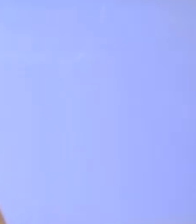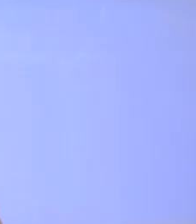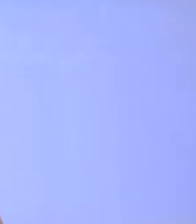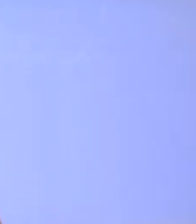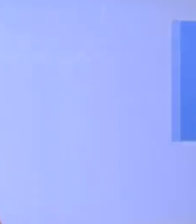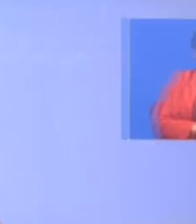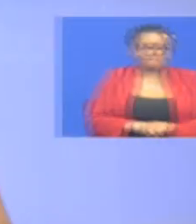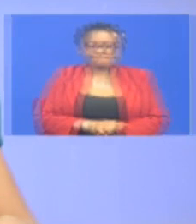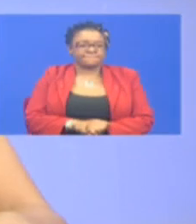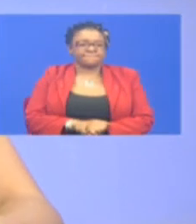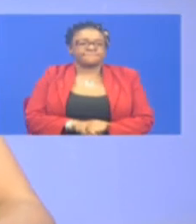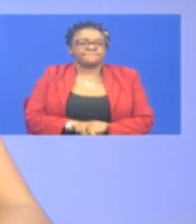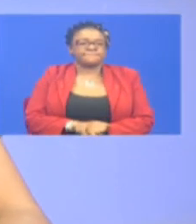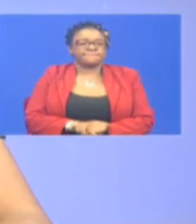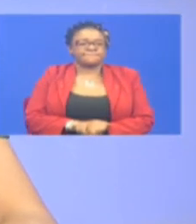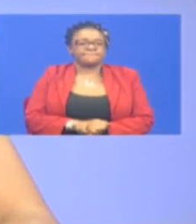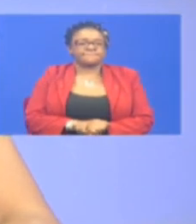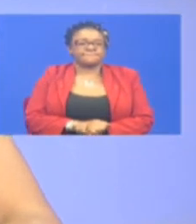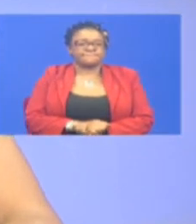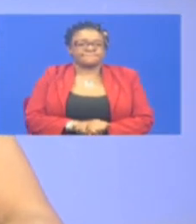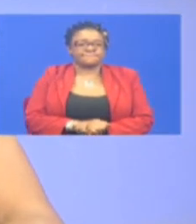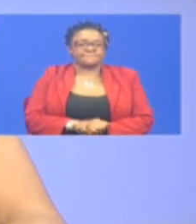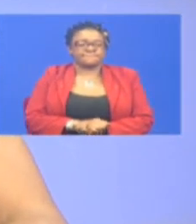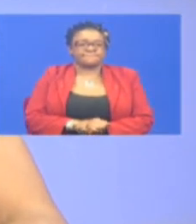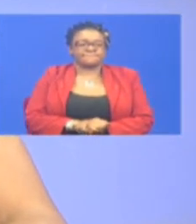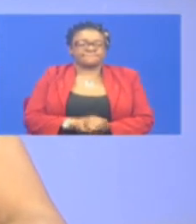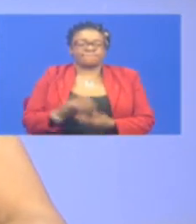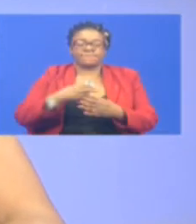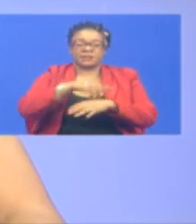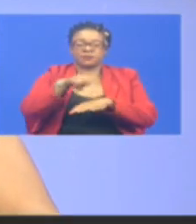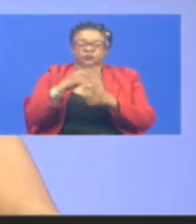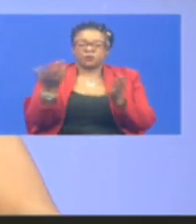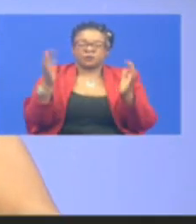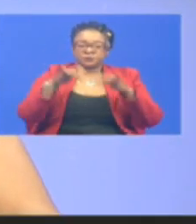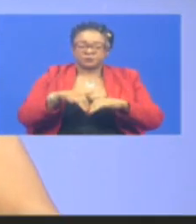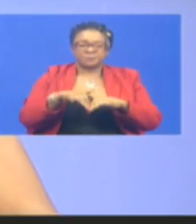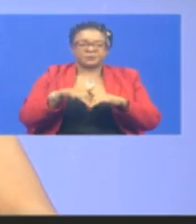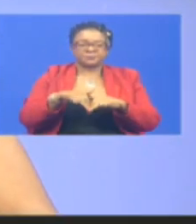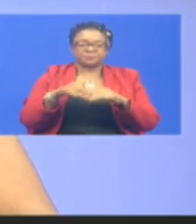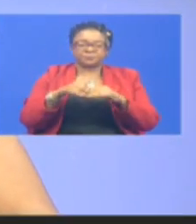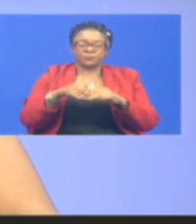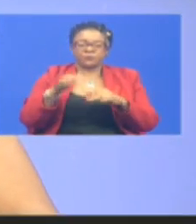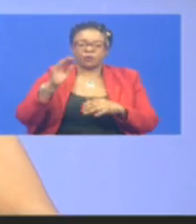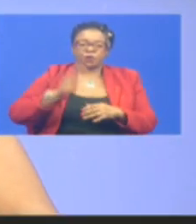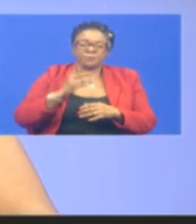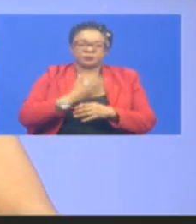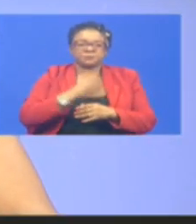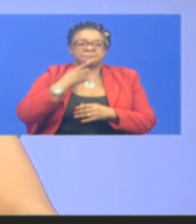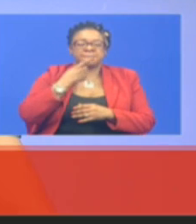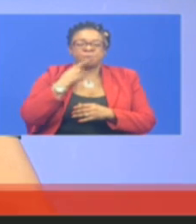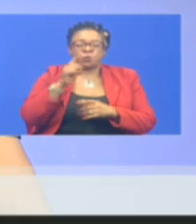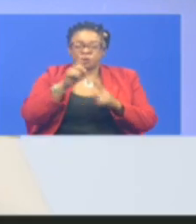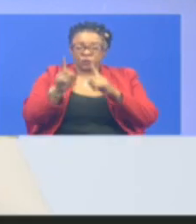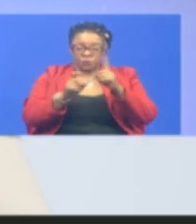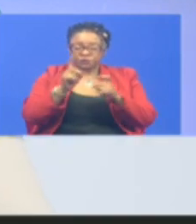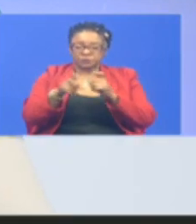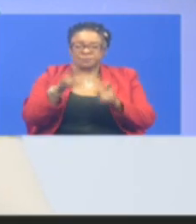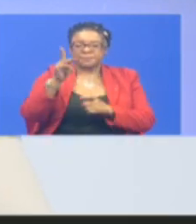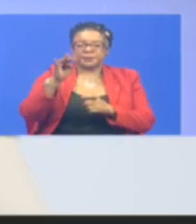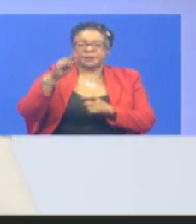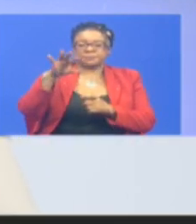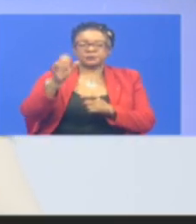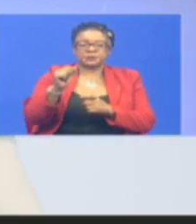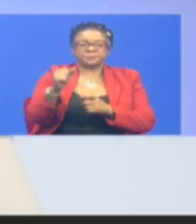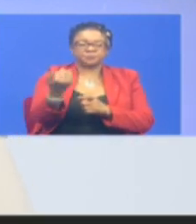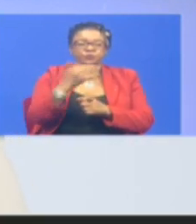Welcome back to the broadcast. The National Assembly Health Committee says it will question officials of the Kenya Medical Supplies